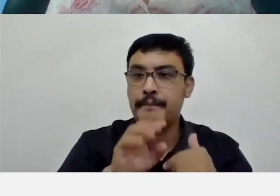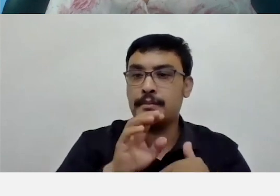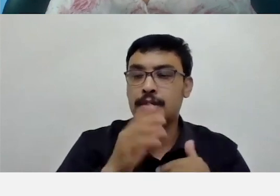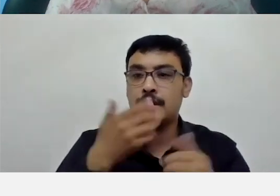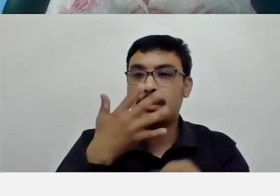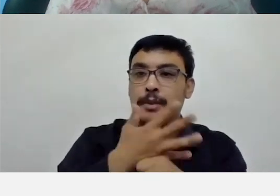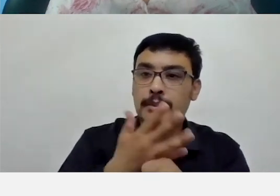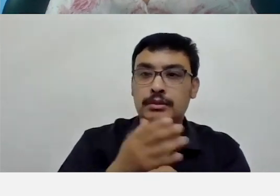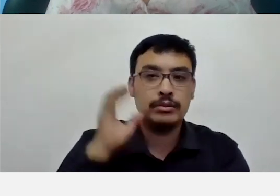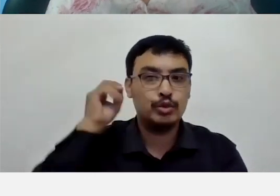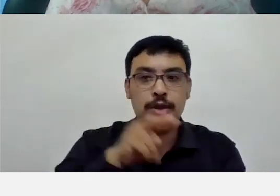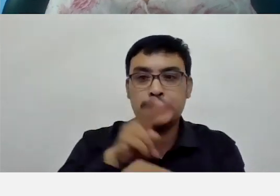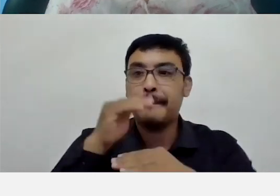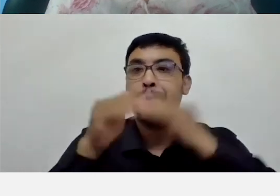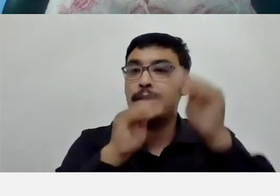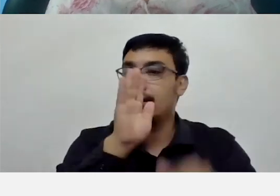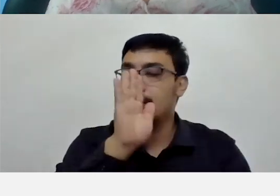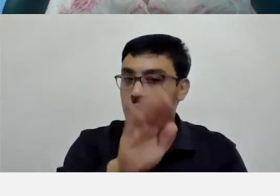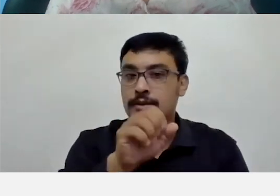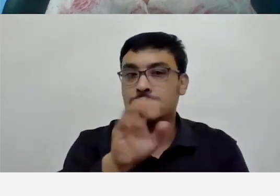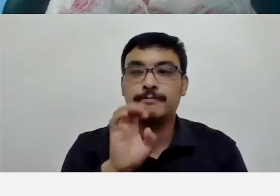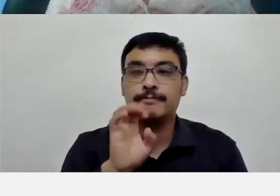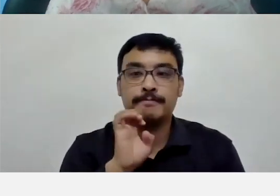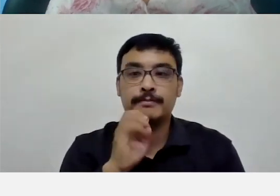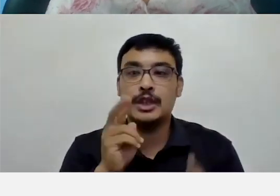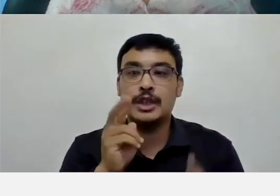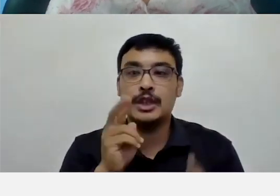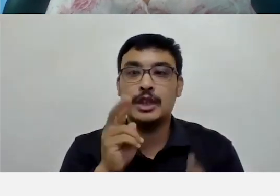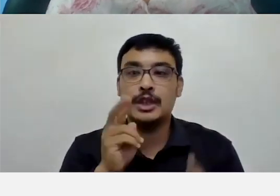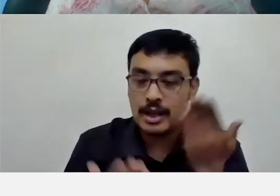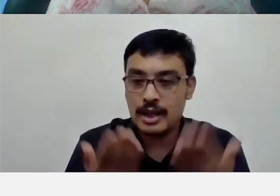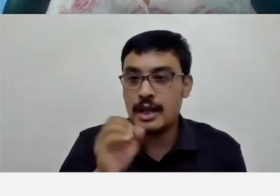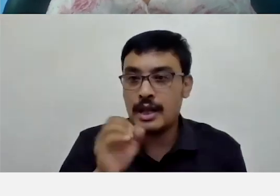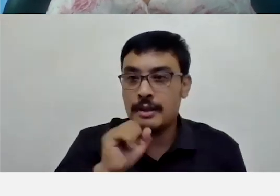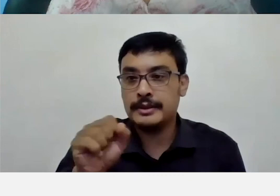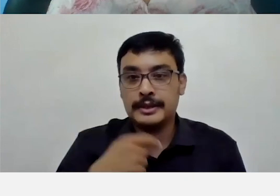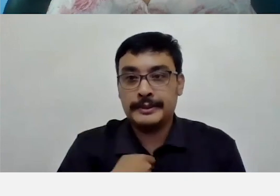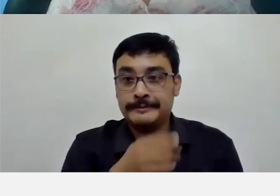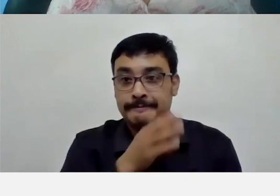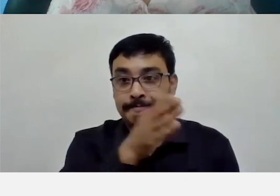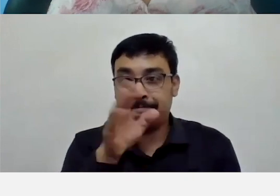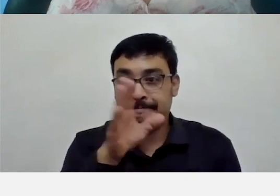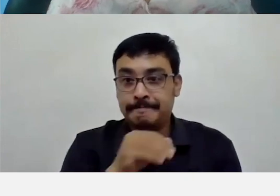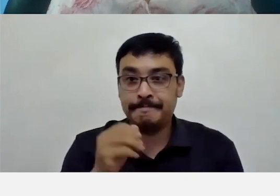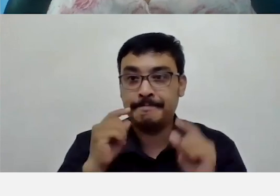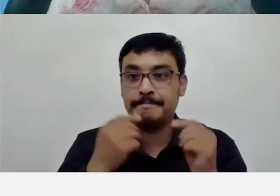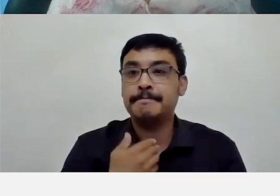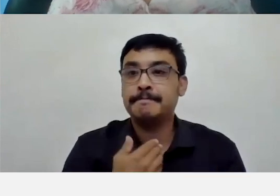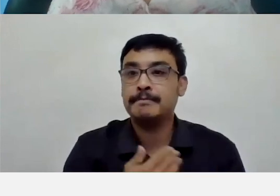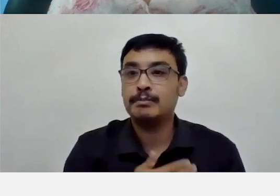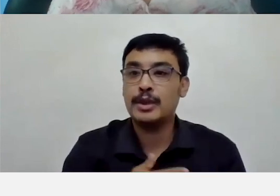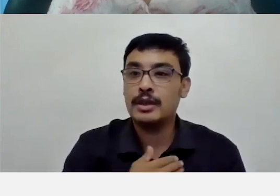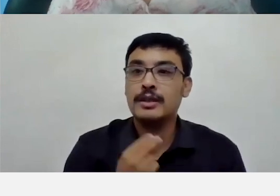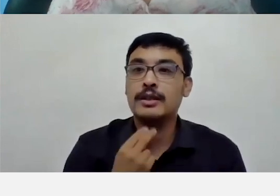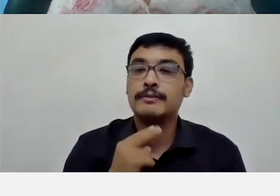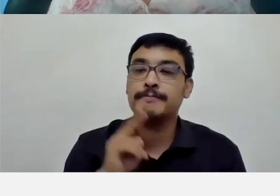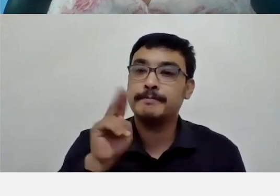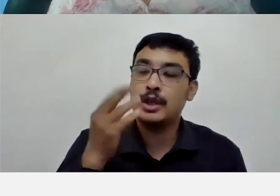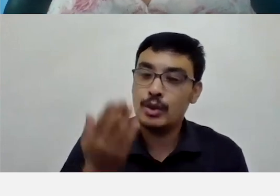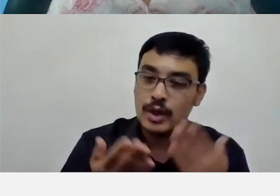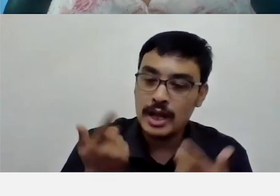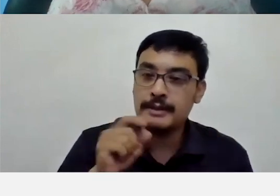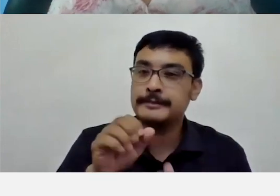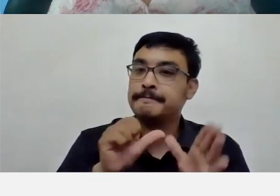So you can contact here. And I hope you like my tour. So please give a feedback about how do you like. And